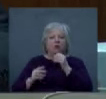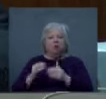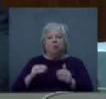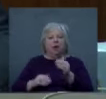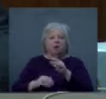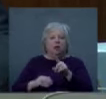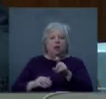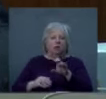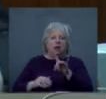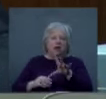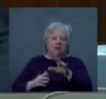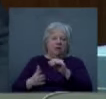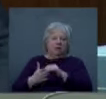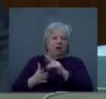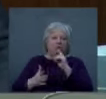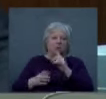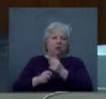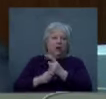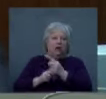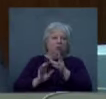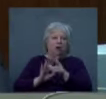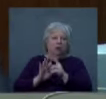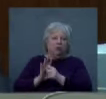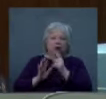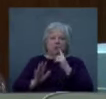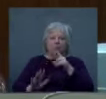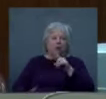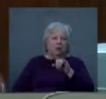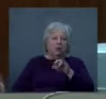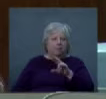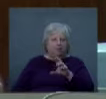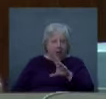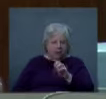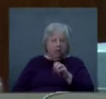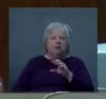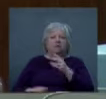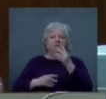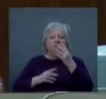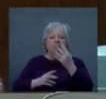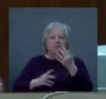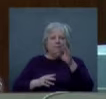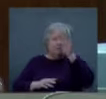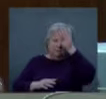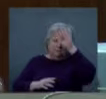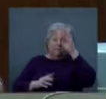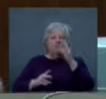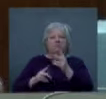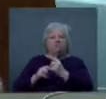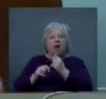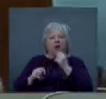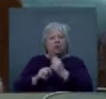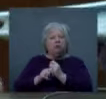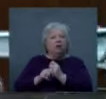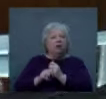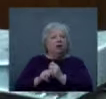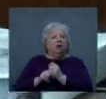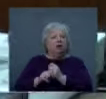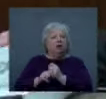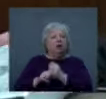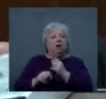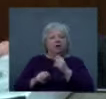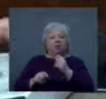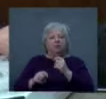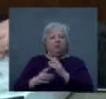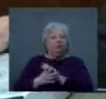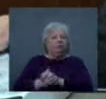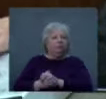of $185,000 for an annual contract for Pierce Fire Truck Parts and Service for the Fleet Services Department, and for other